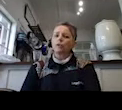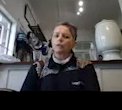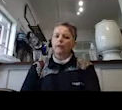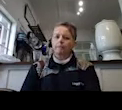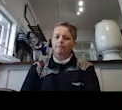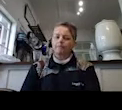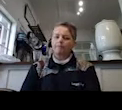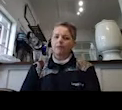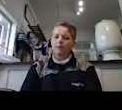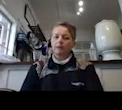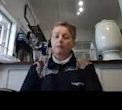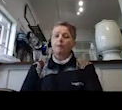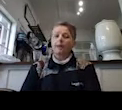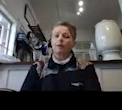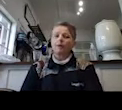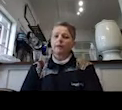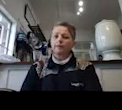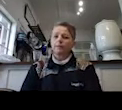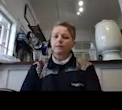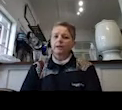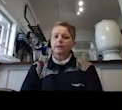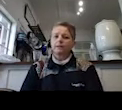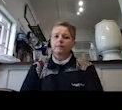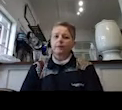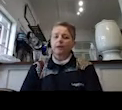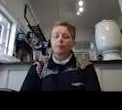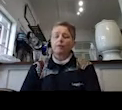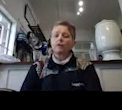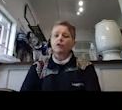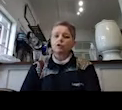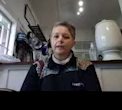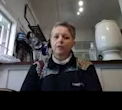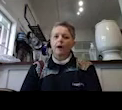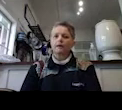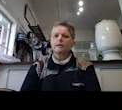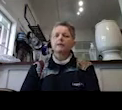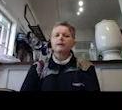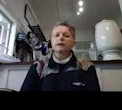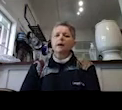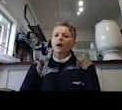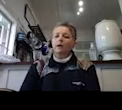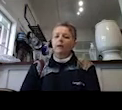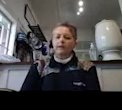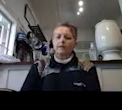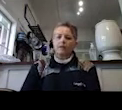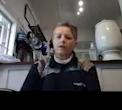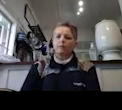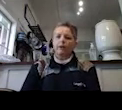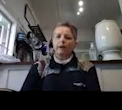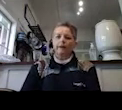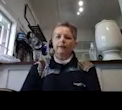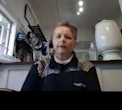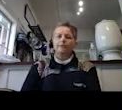also of that can be made by the state, by Revenue New South Wales, that tells a